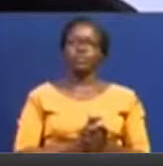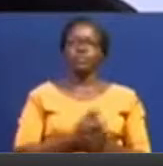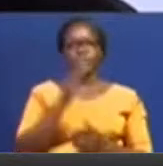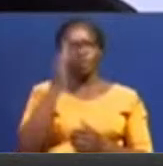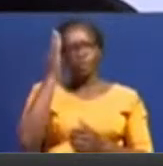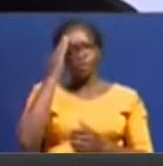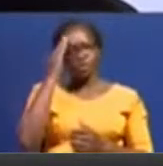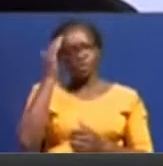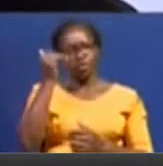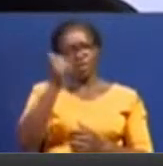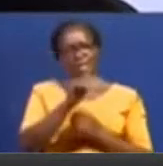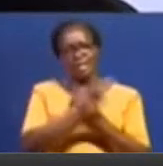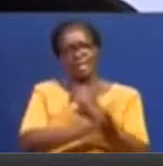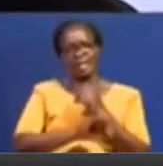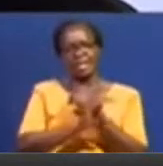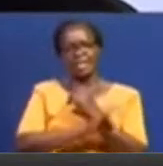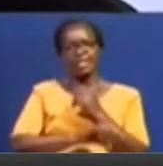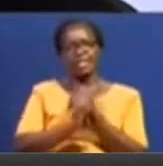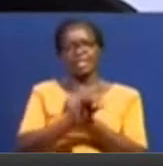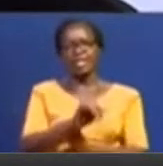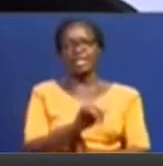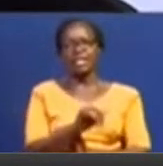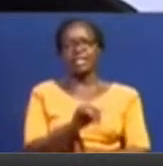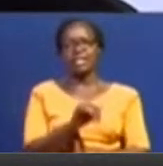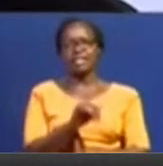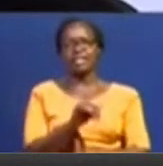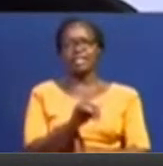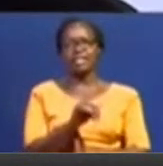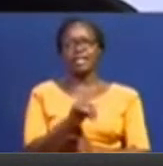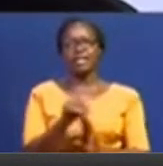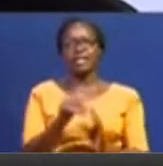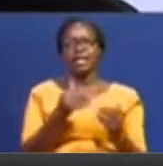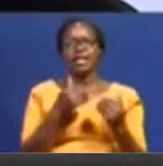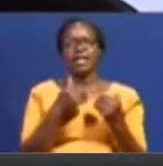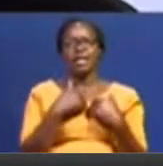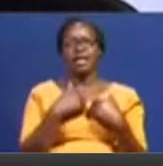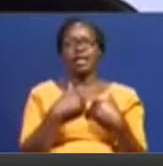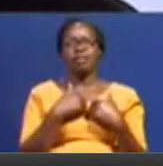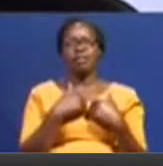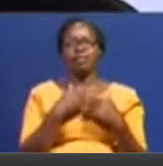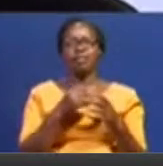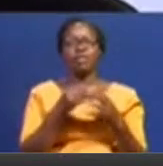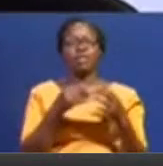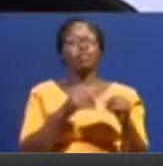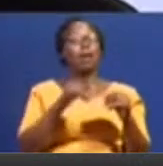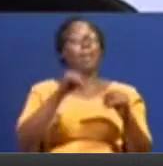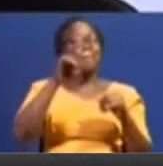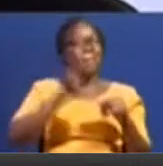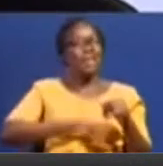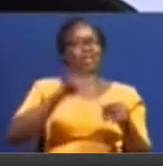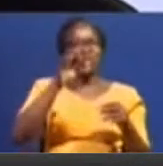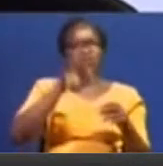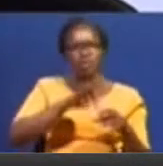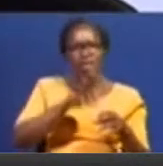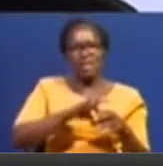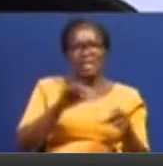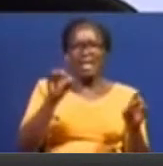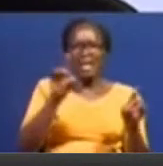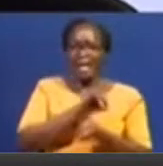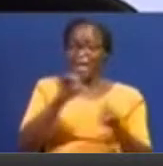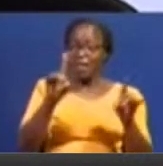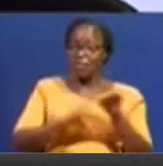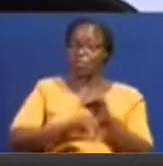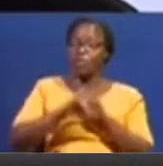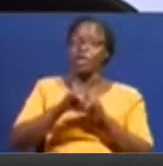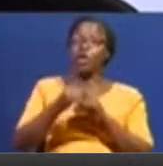any countries that have or enforces mandatory voting, that everybody